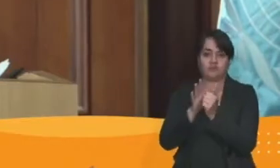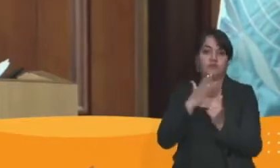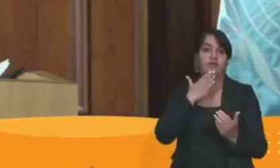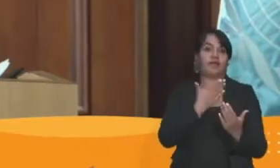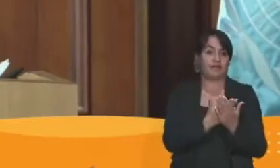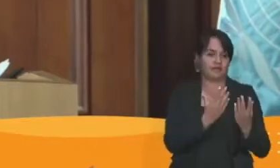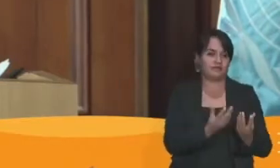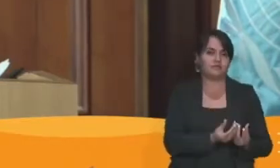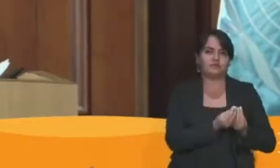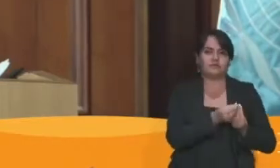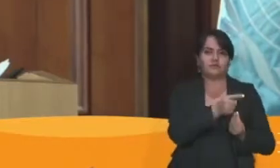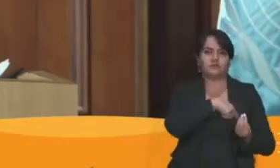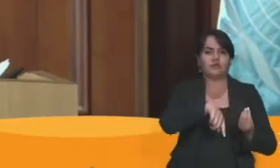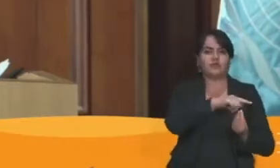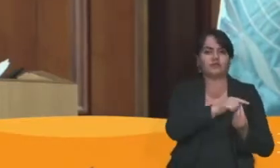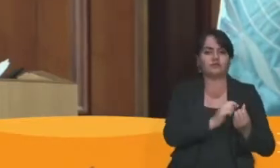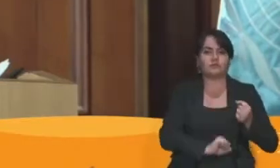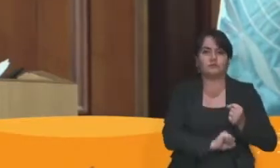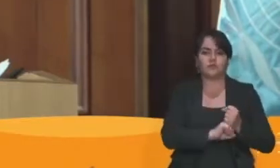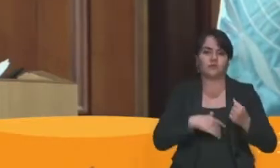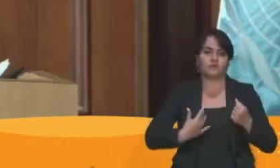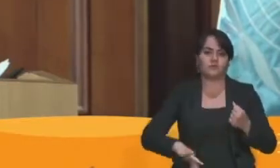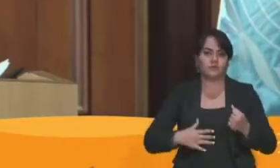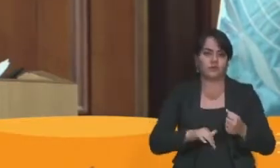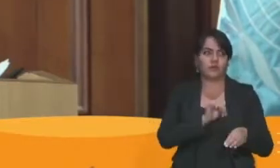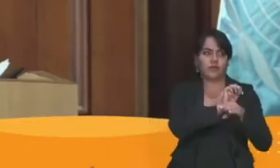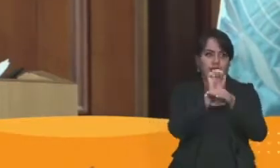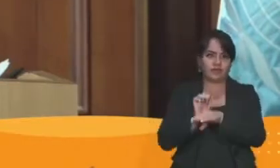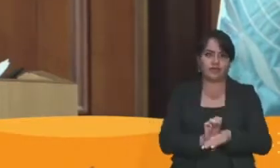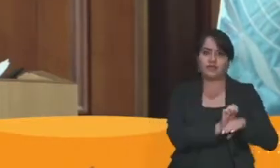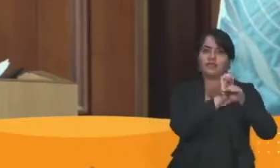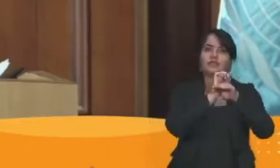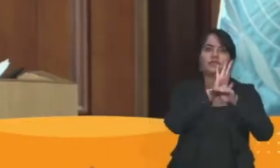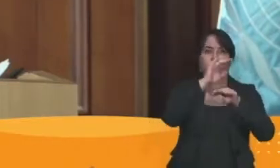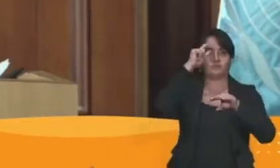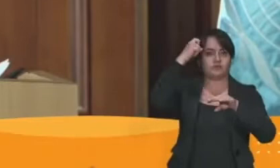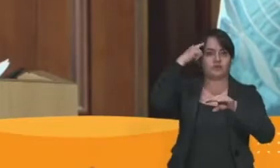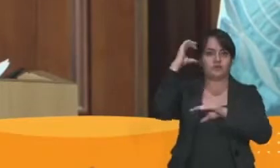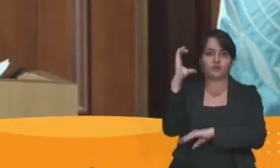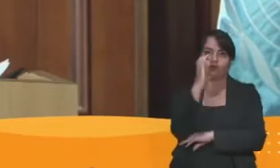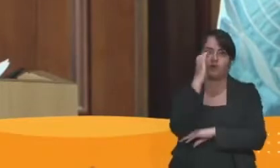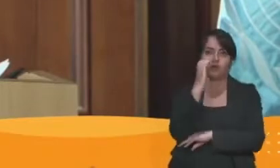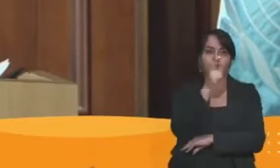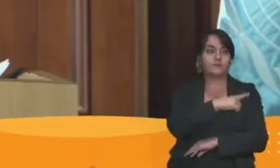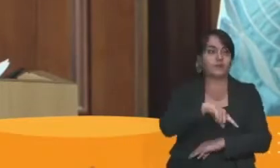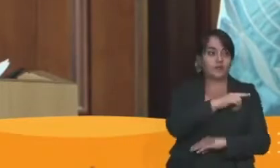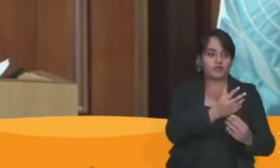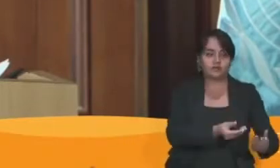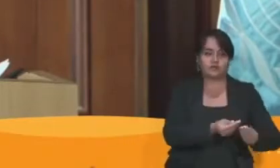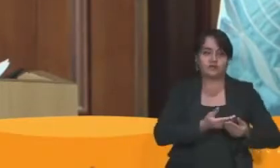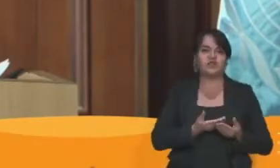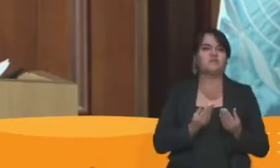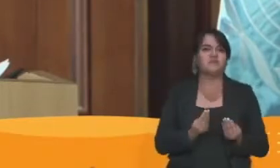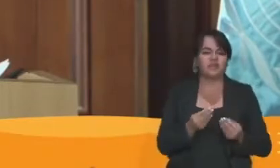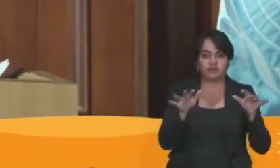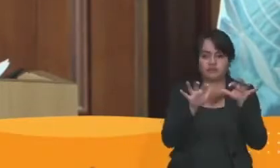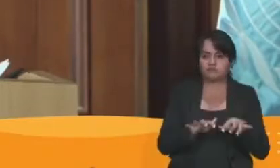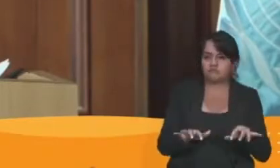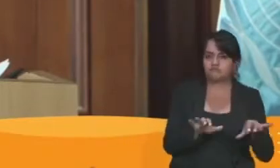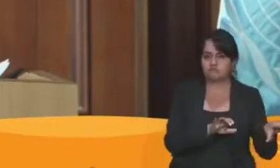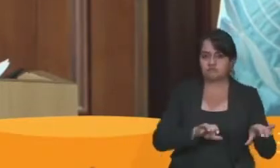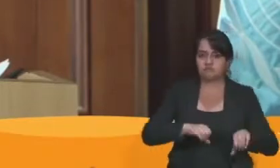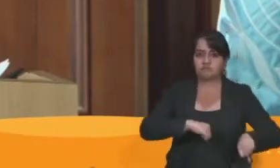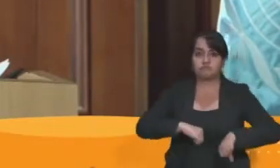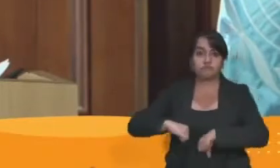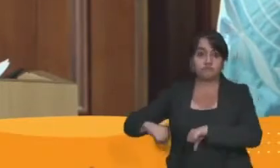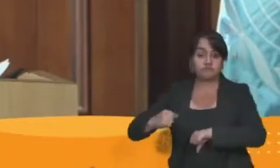been possible without the valuable contribution of the Colombian government that are carrying out the actions for